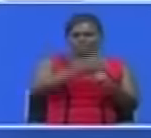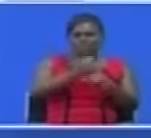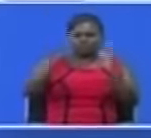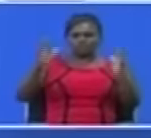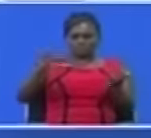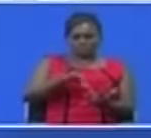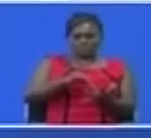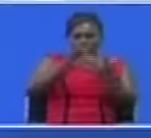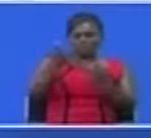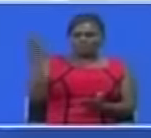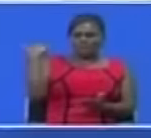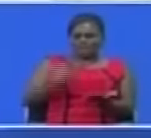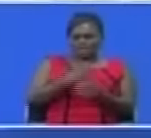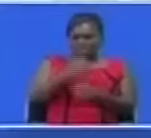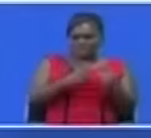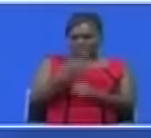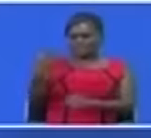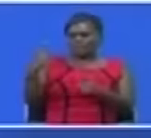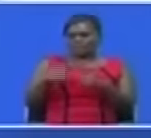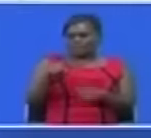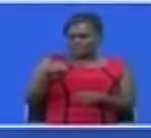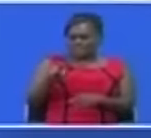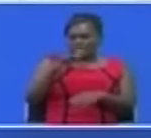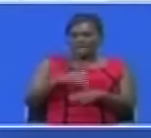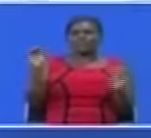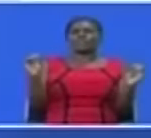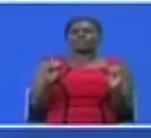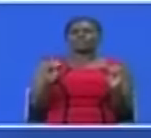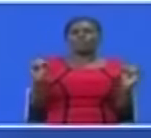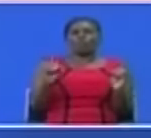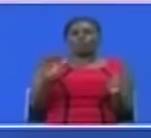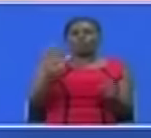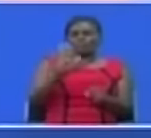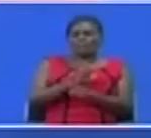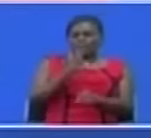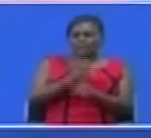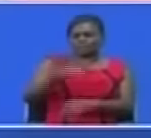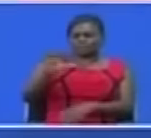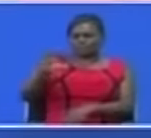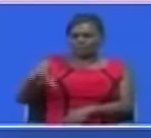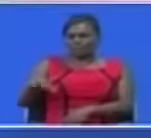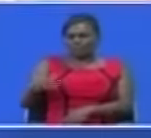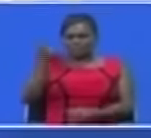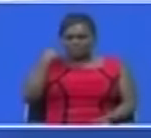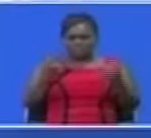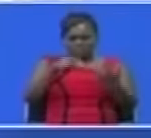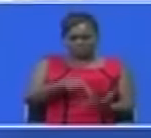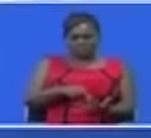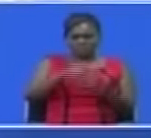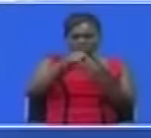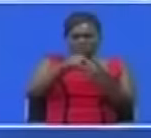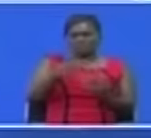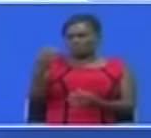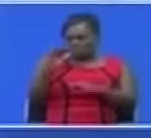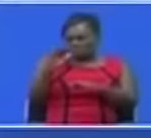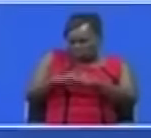strides in specialty products in the last few years, but that doesn't affect their mass market product. The teas are a special